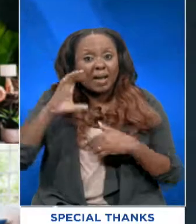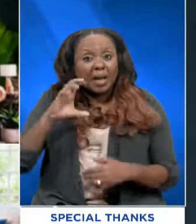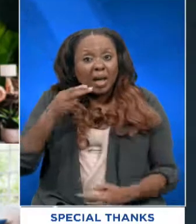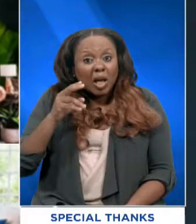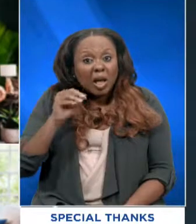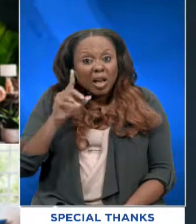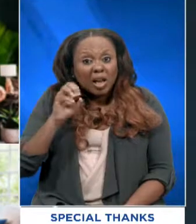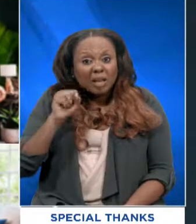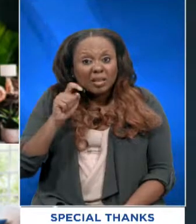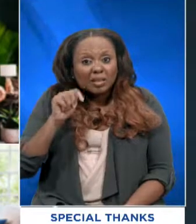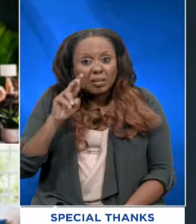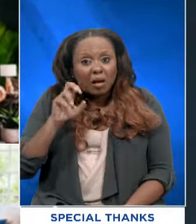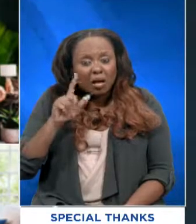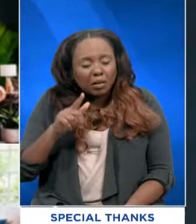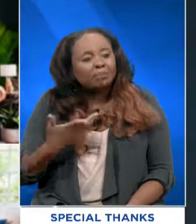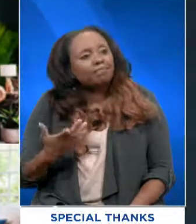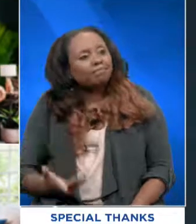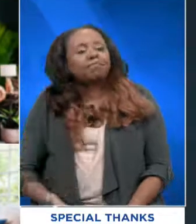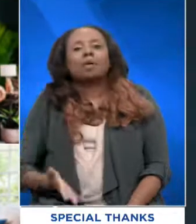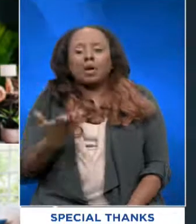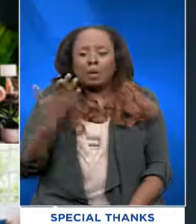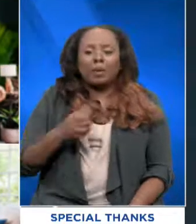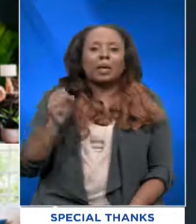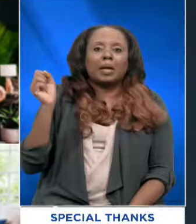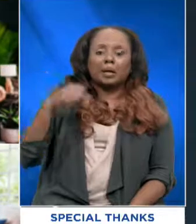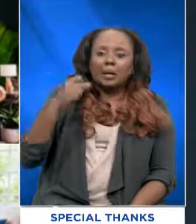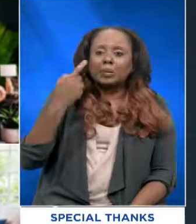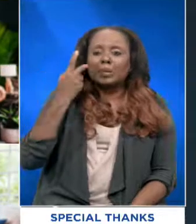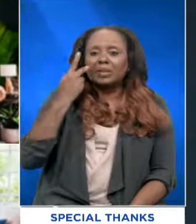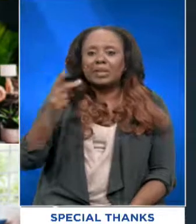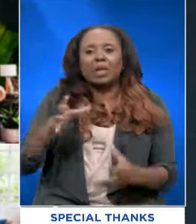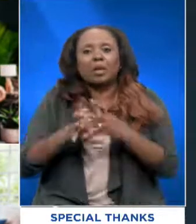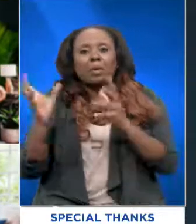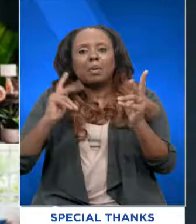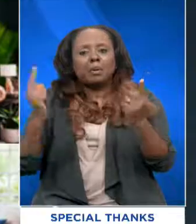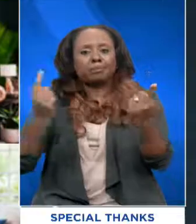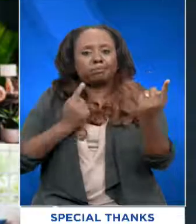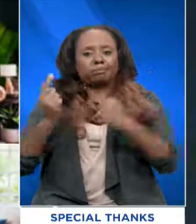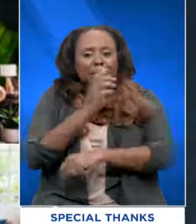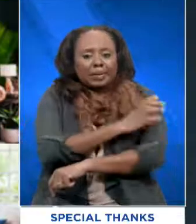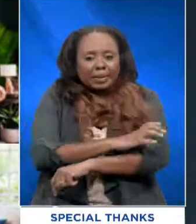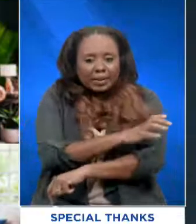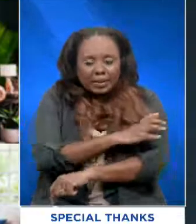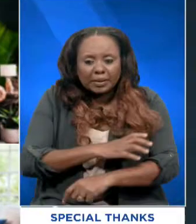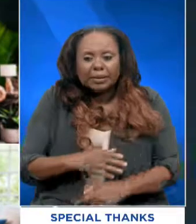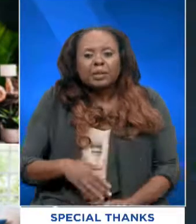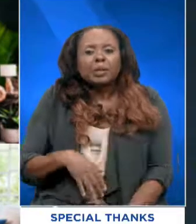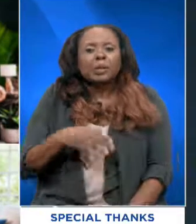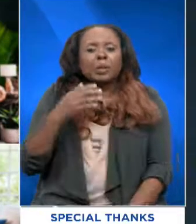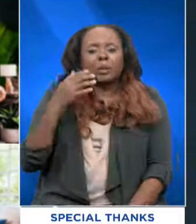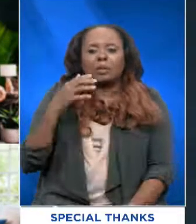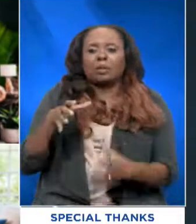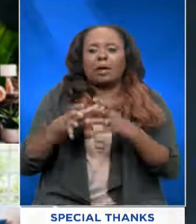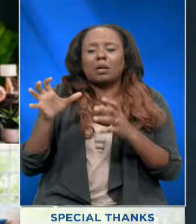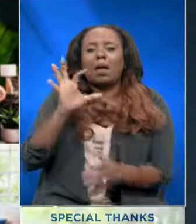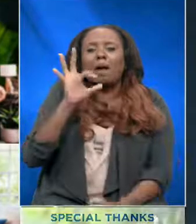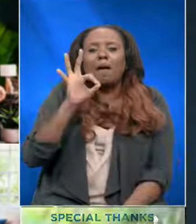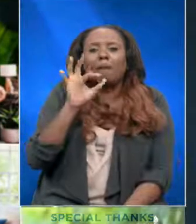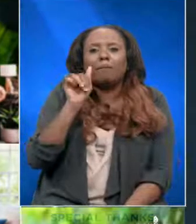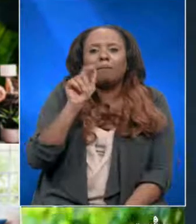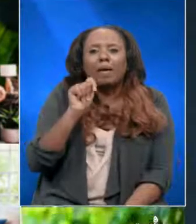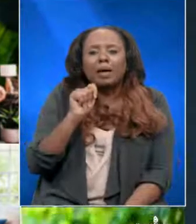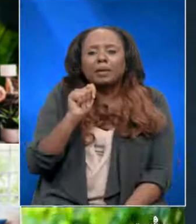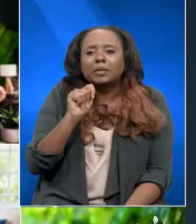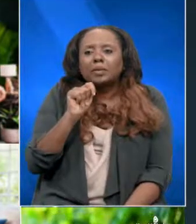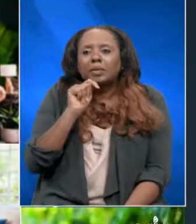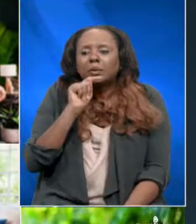comes from a diet high in sugar as well. The saturated fats, or the dense fats that tend to clog our arteries, that